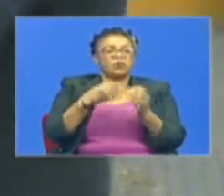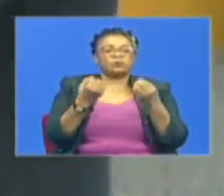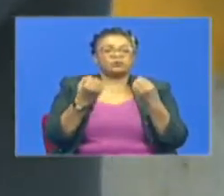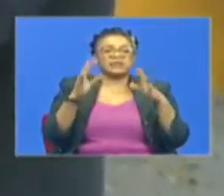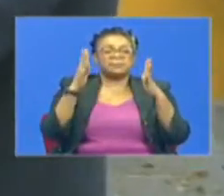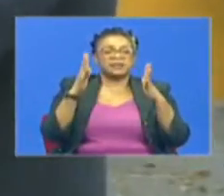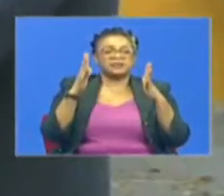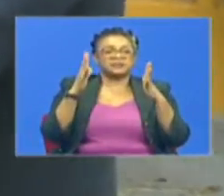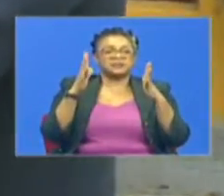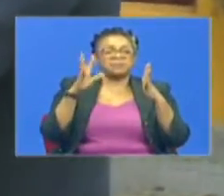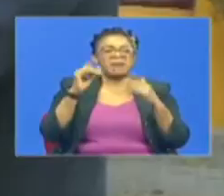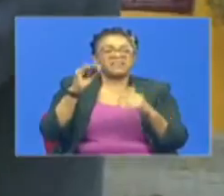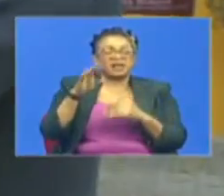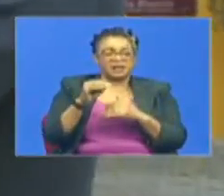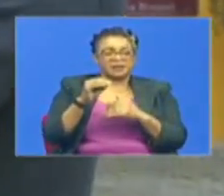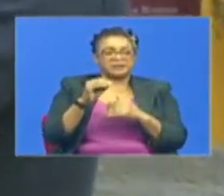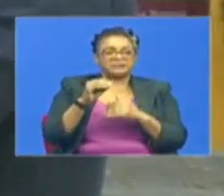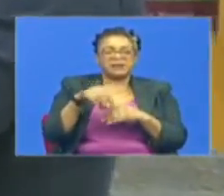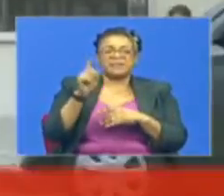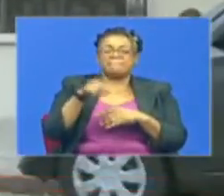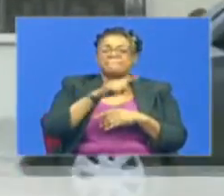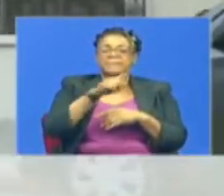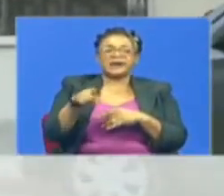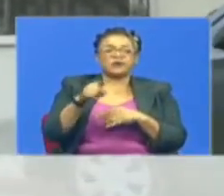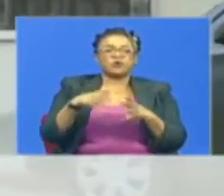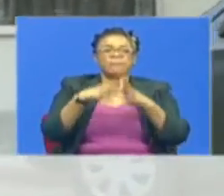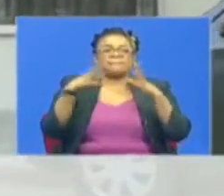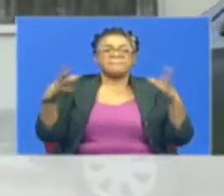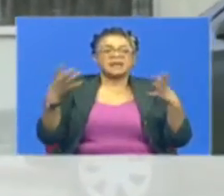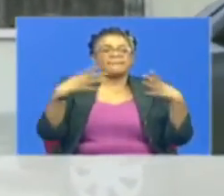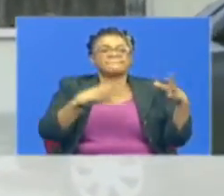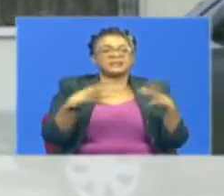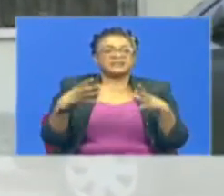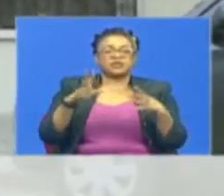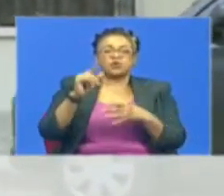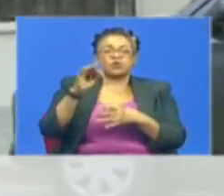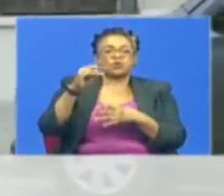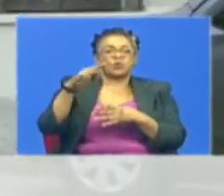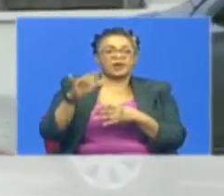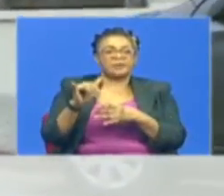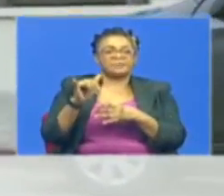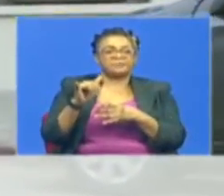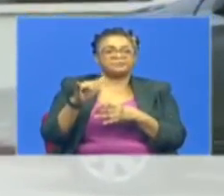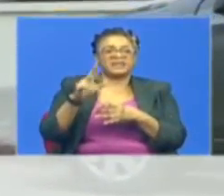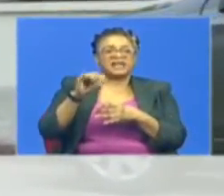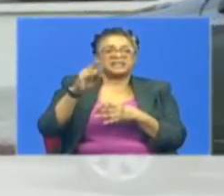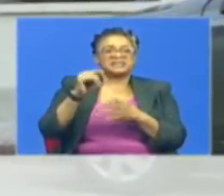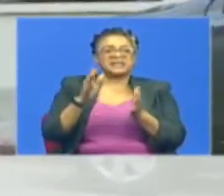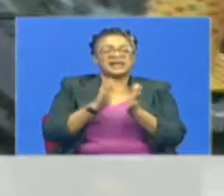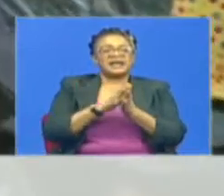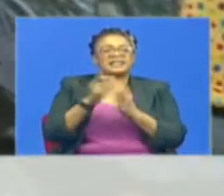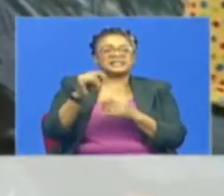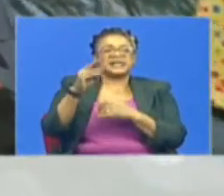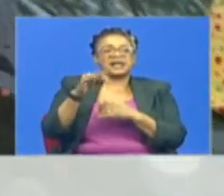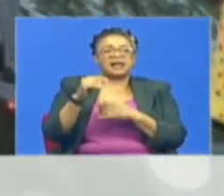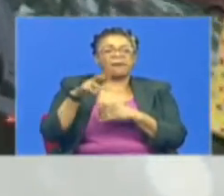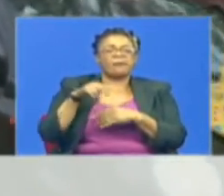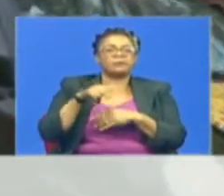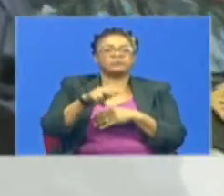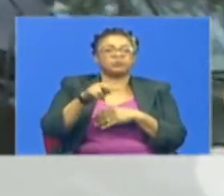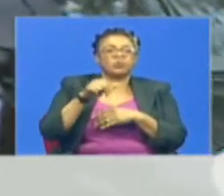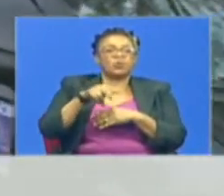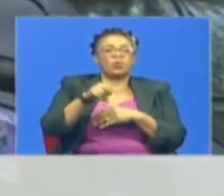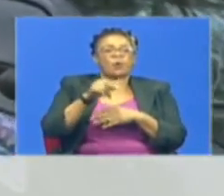birthdays despite the ban on big parties in Uruguay. Alexis and Estella drive and walk outside